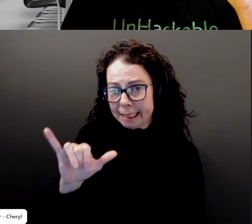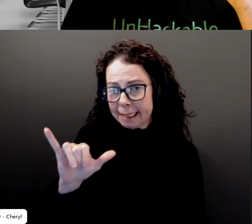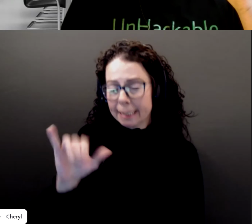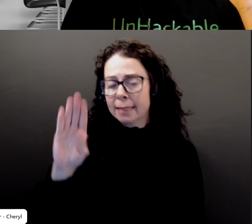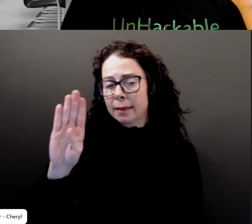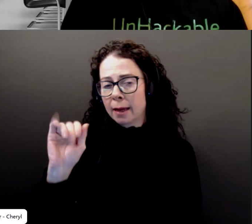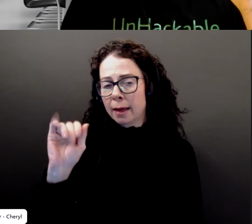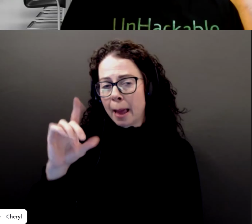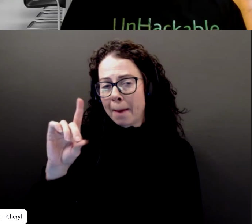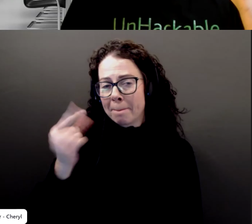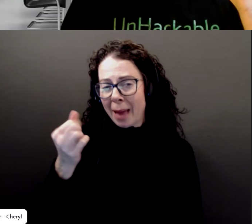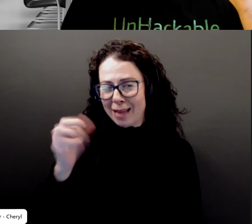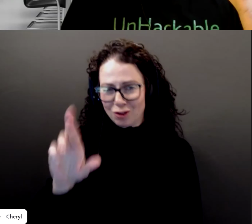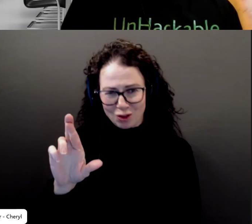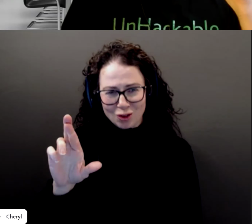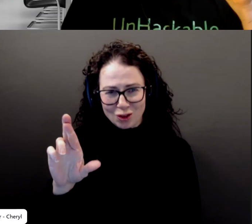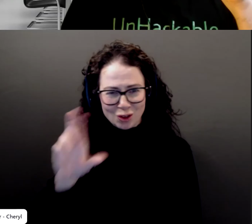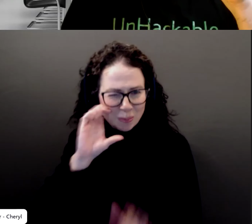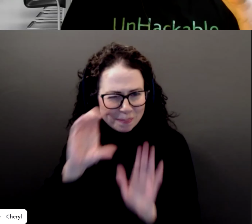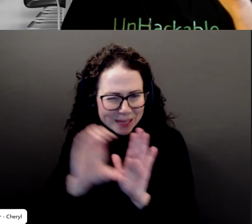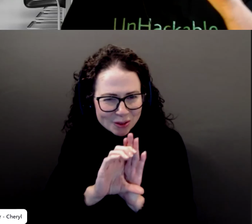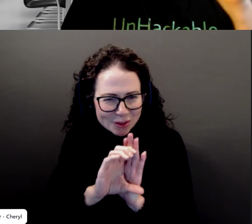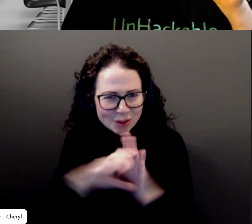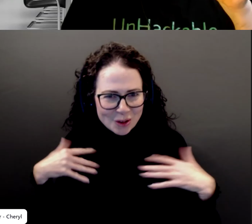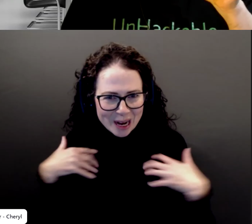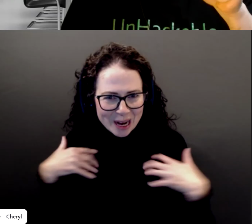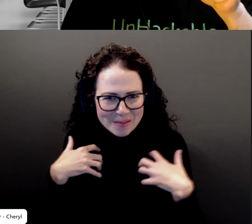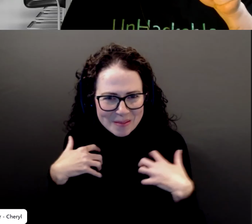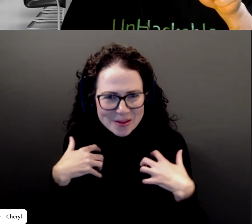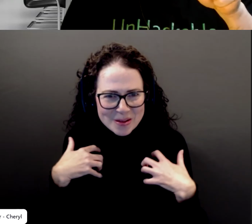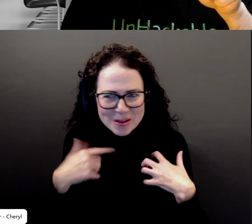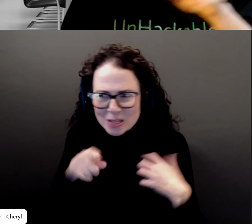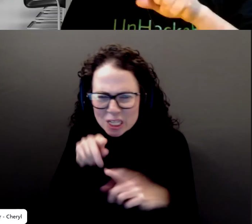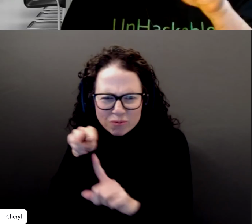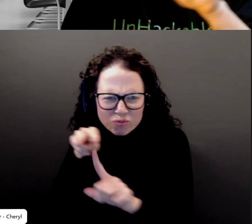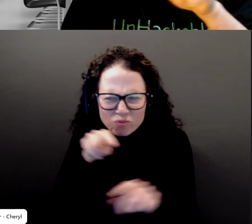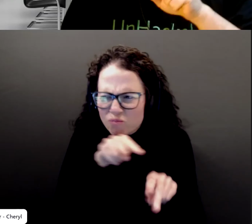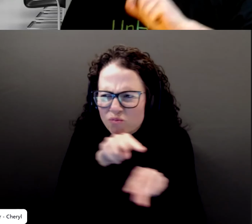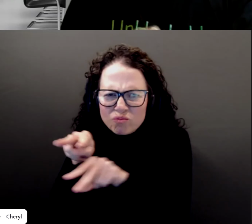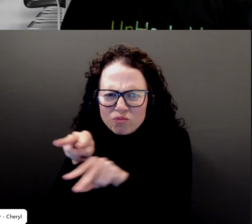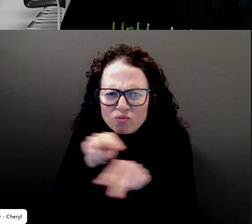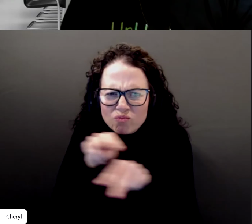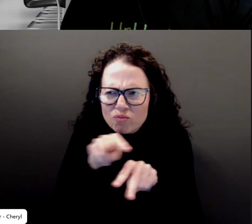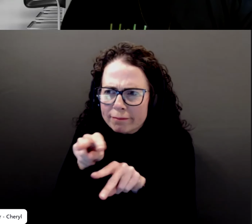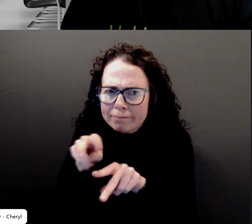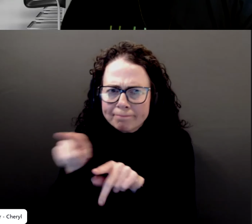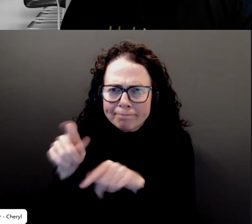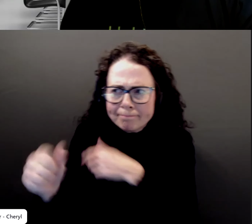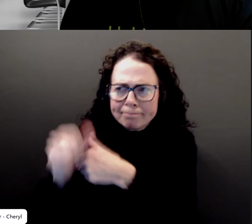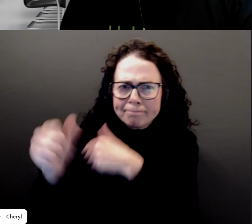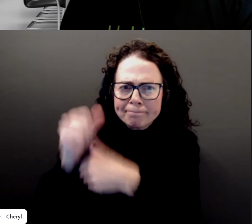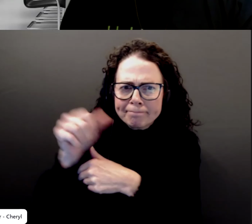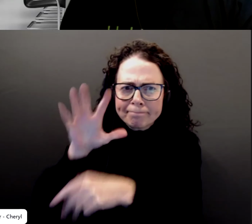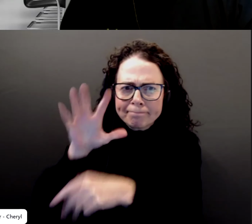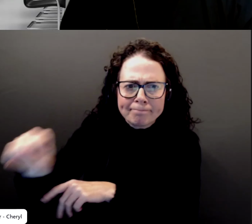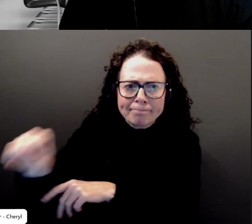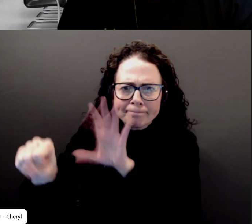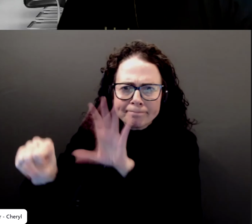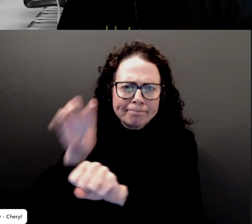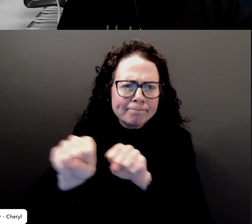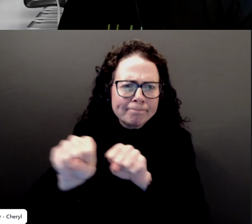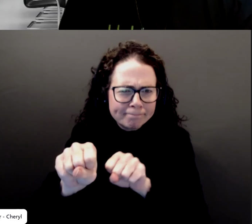badger. And this badger will watch out for privacy risks that might impact your web